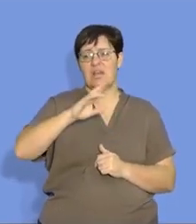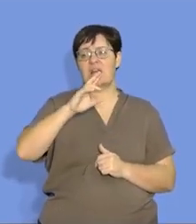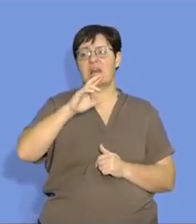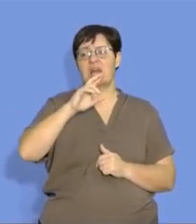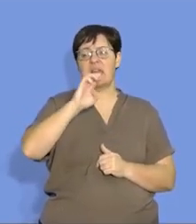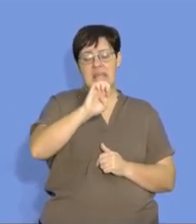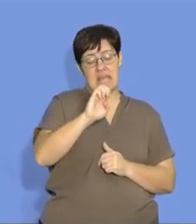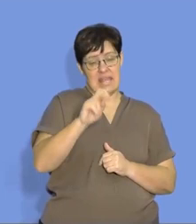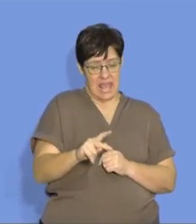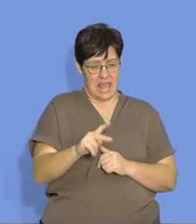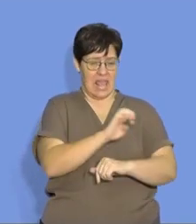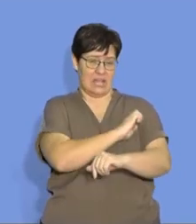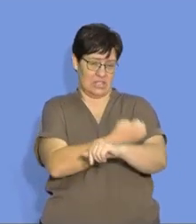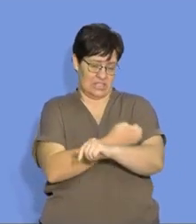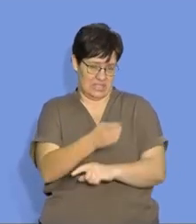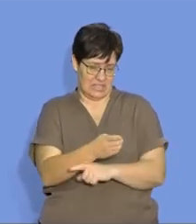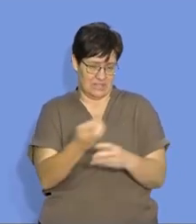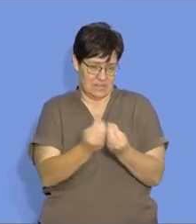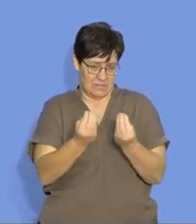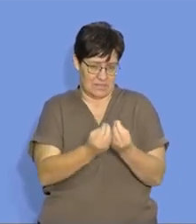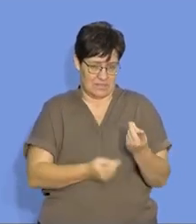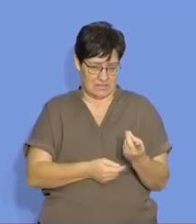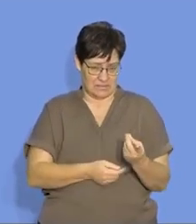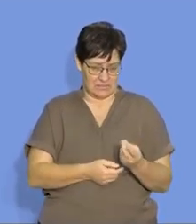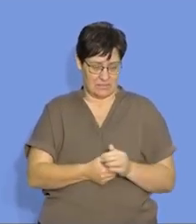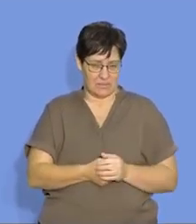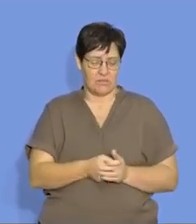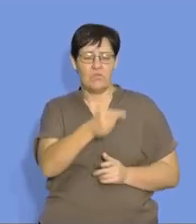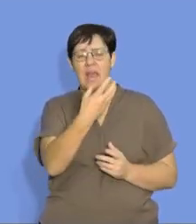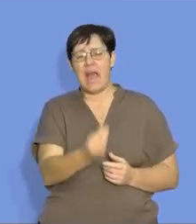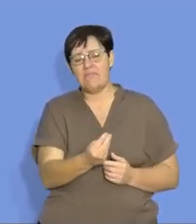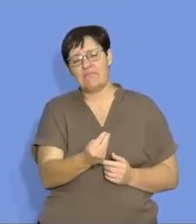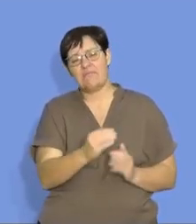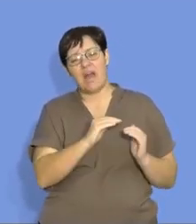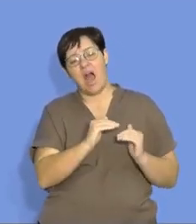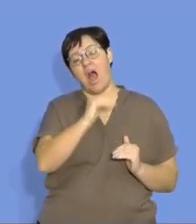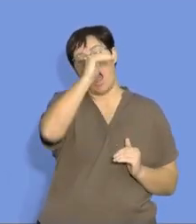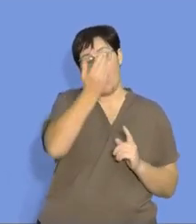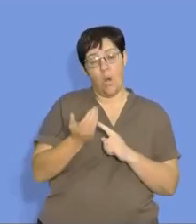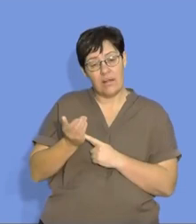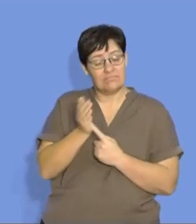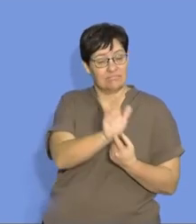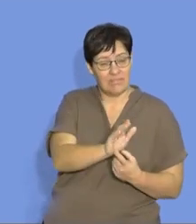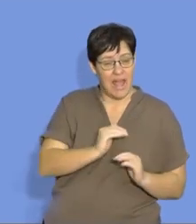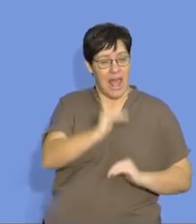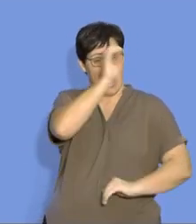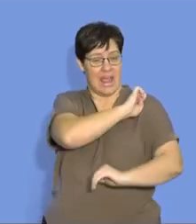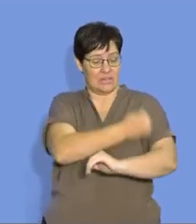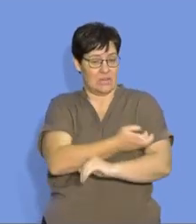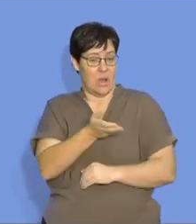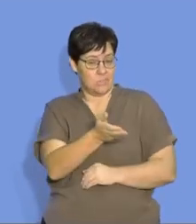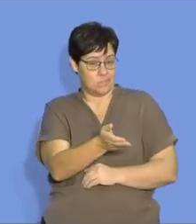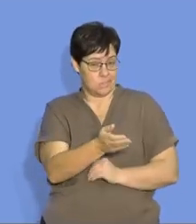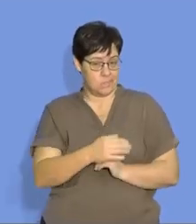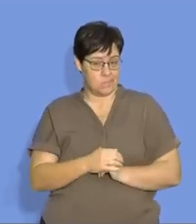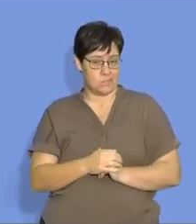energy of a substance. So if a substance has got a high or is exposed to a high